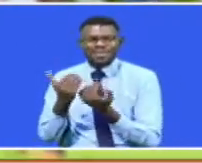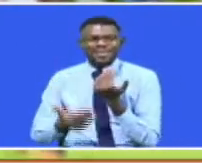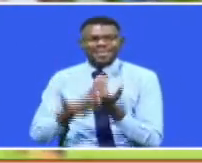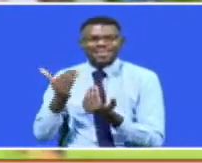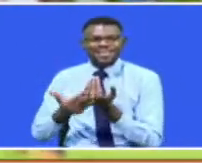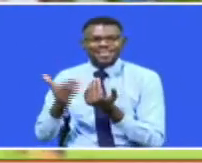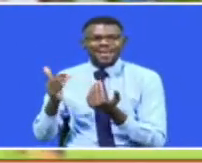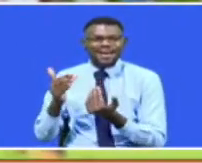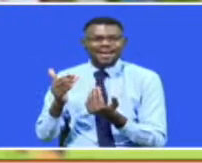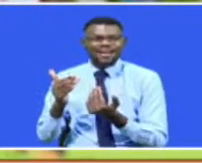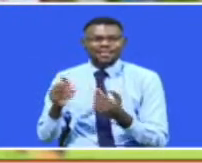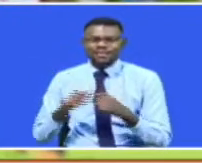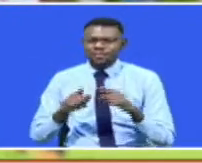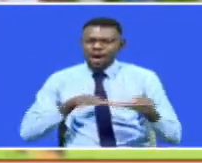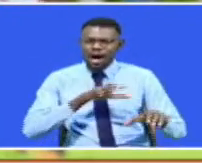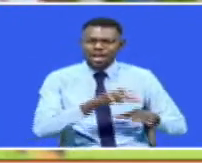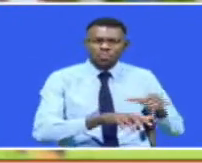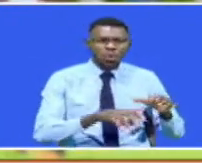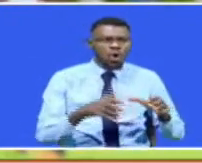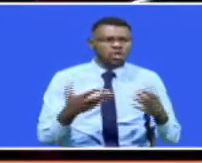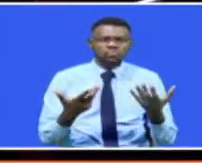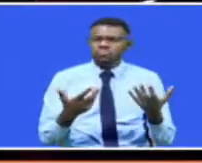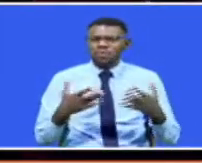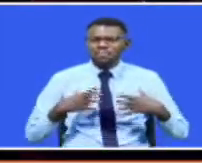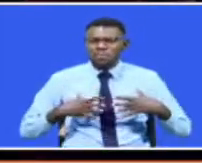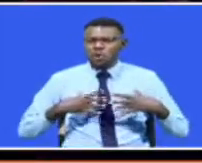and mitigating human wildlife conflict.